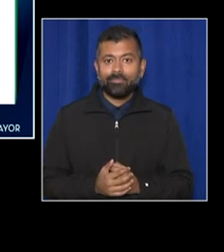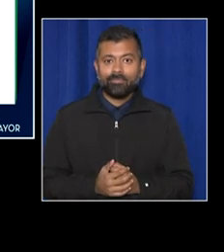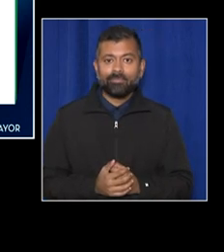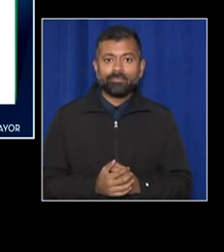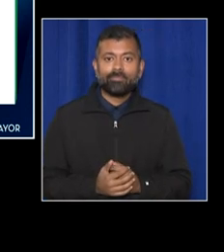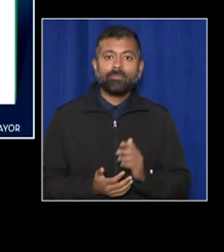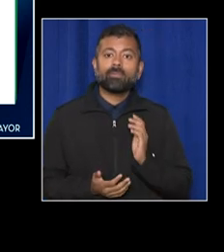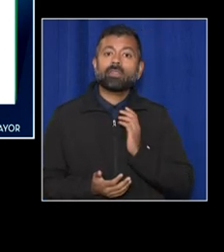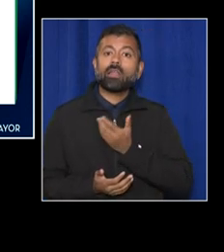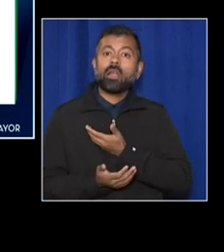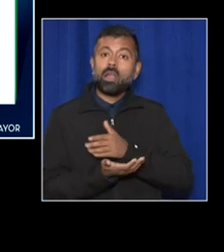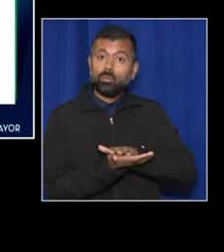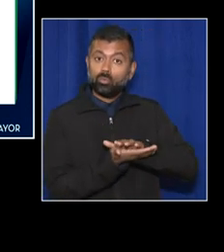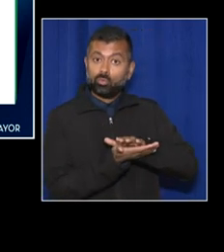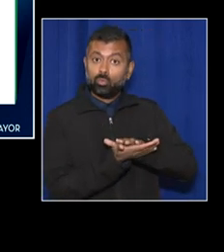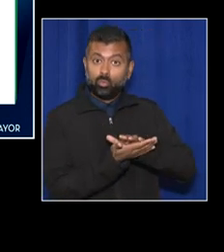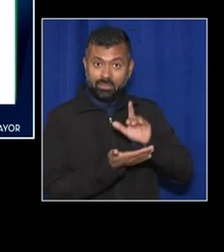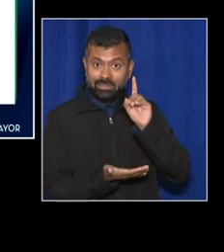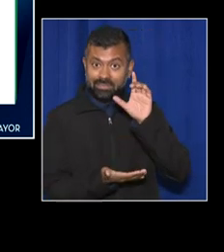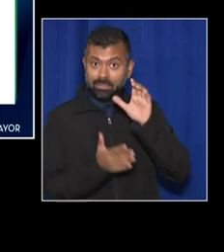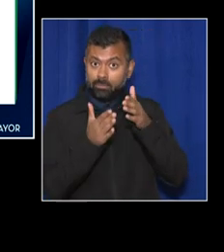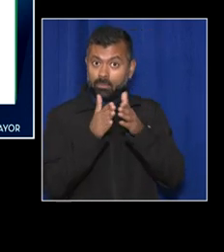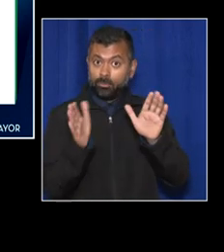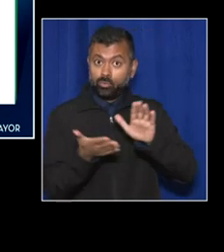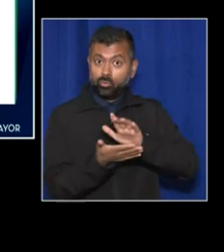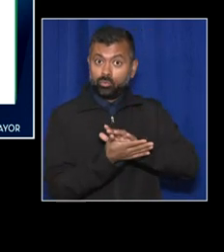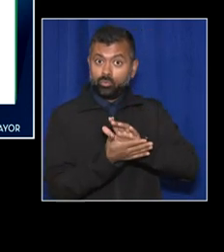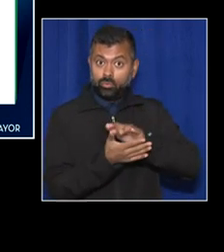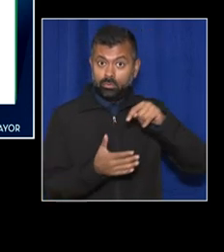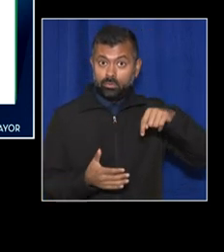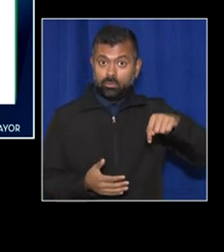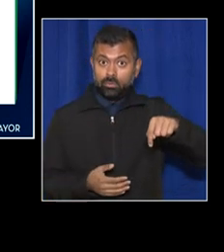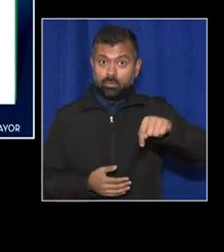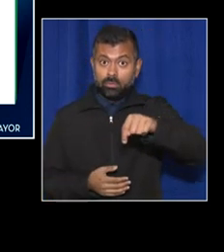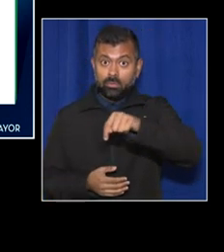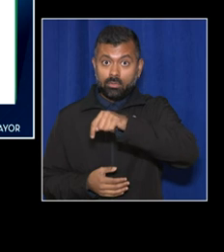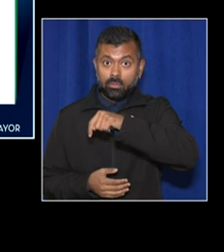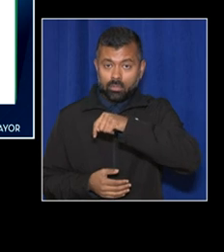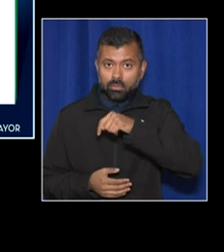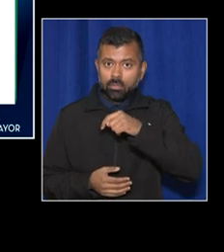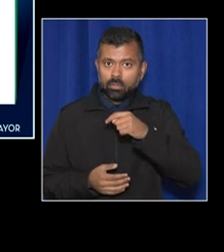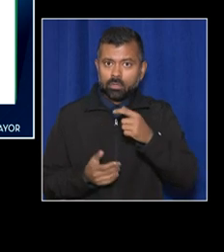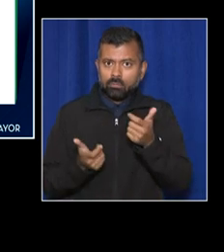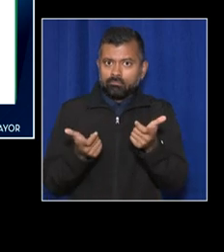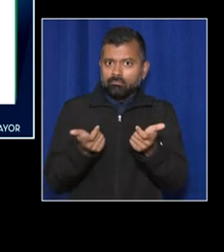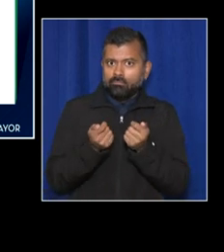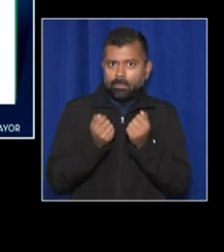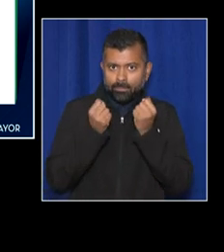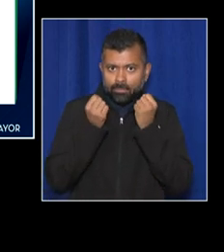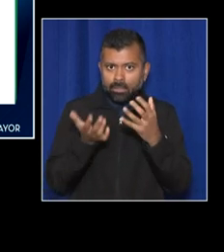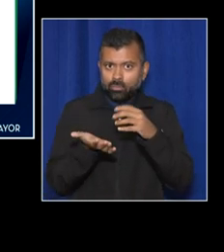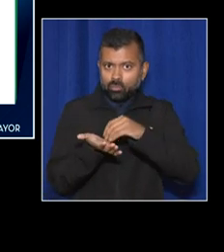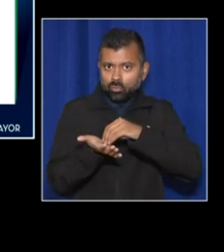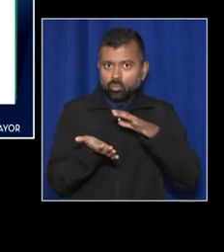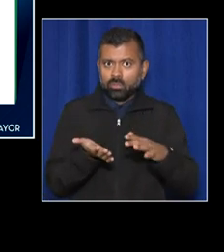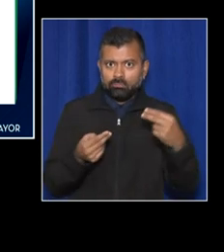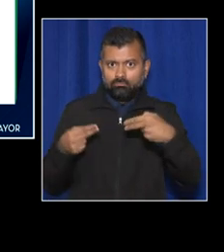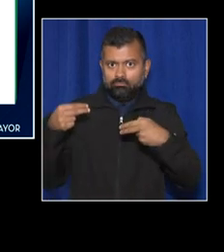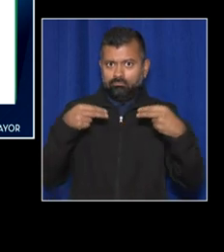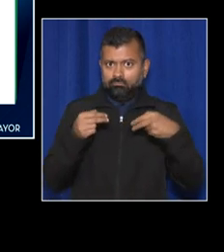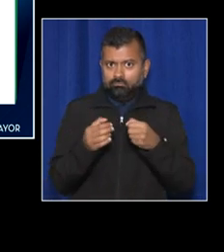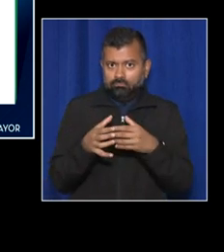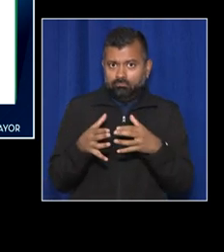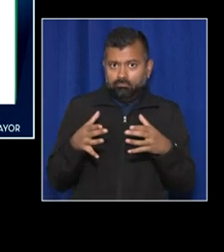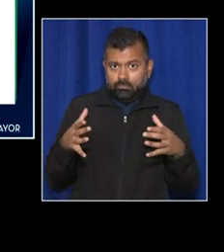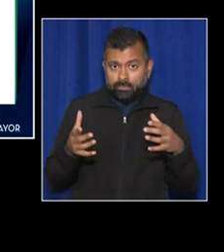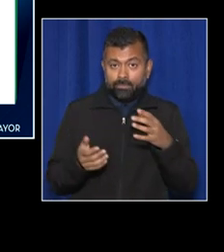schools, of DC public schools, also increased. And the outcomes for our children demonstrate